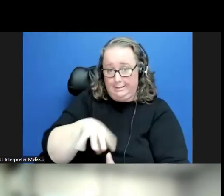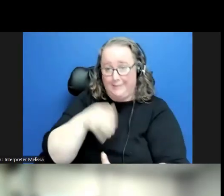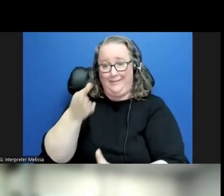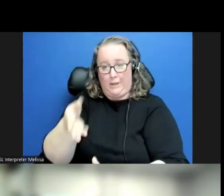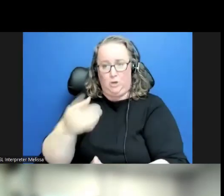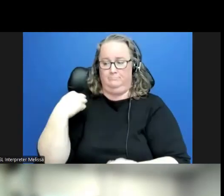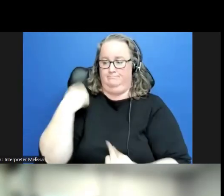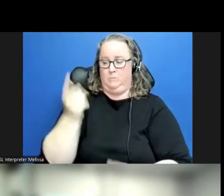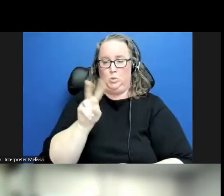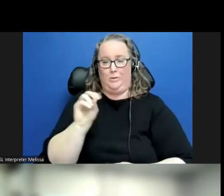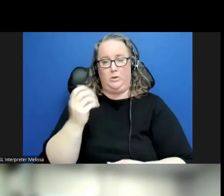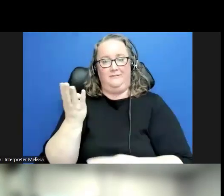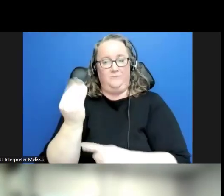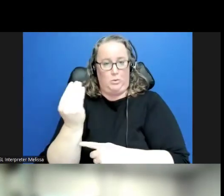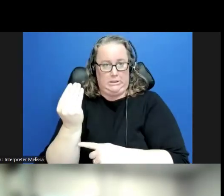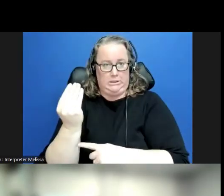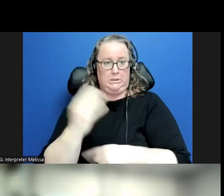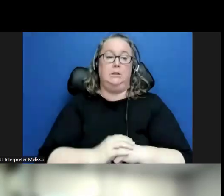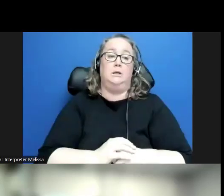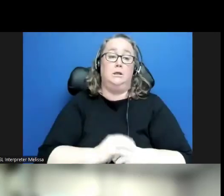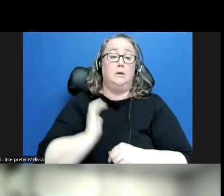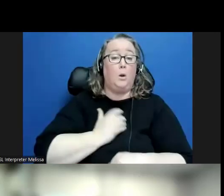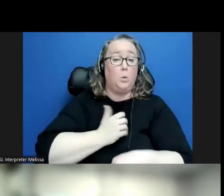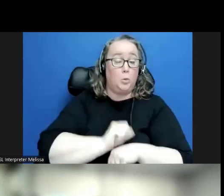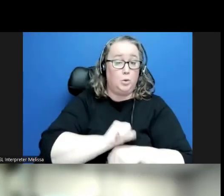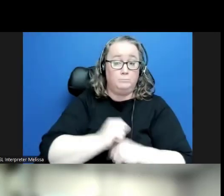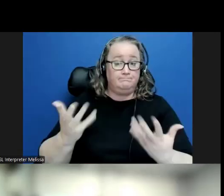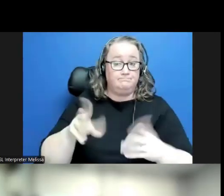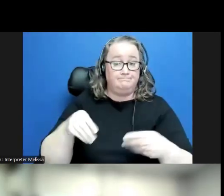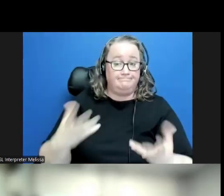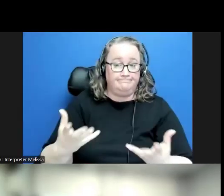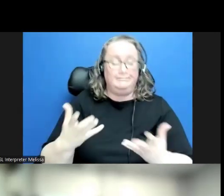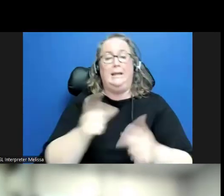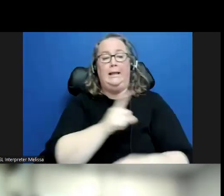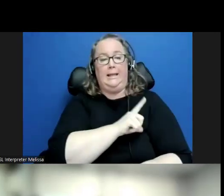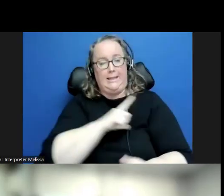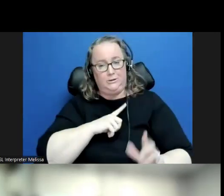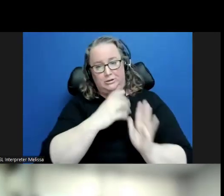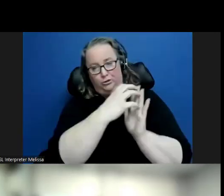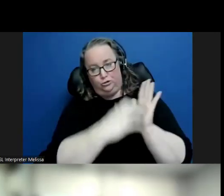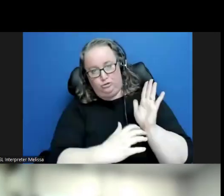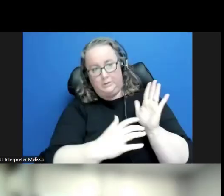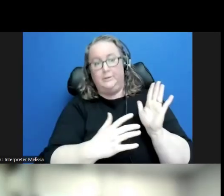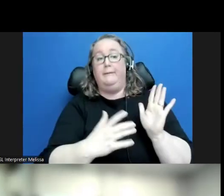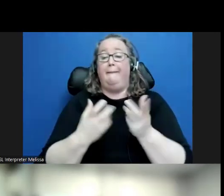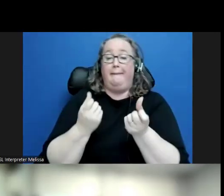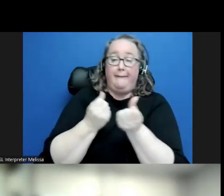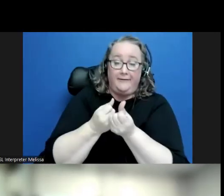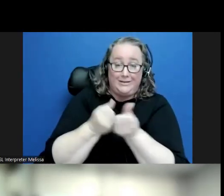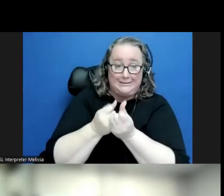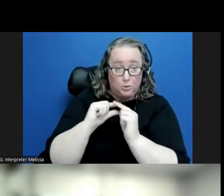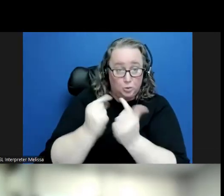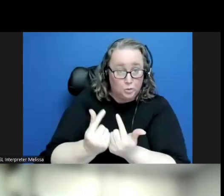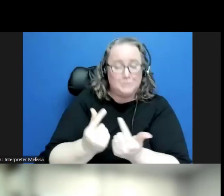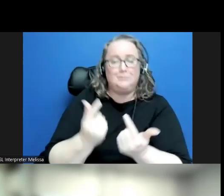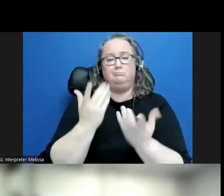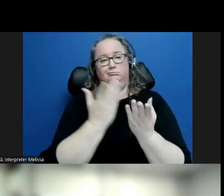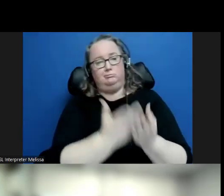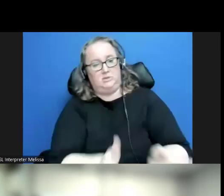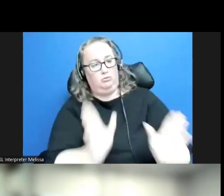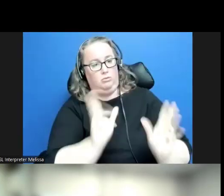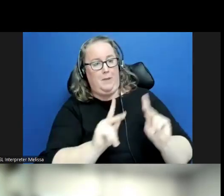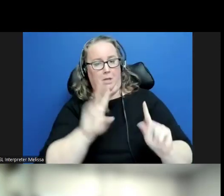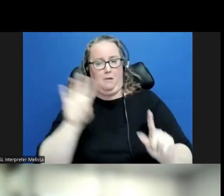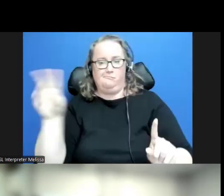since 2014. Our work involves providing the legislature, other advocacy groups, and the general public a